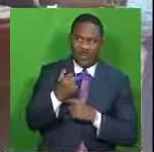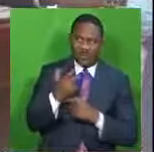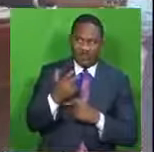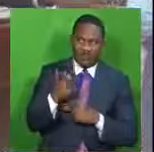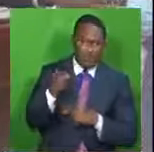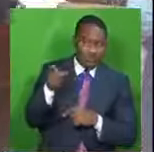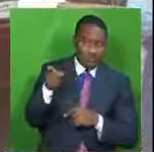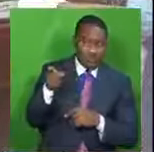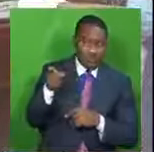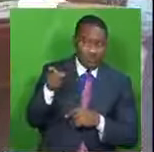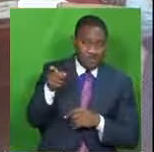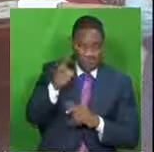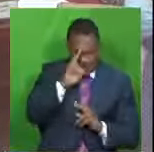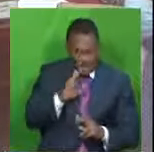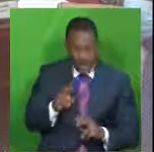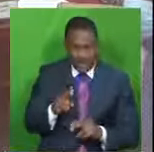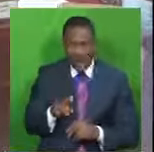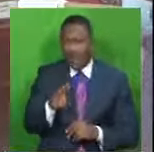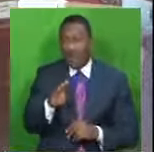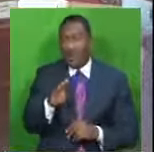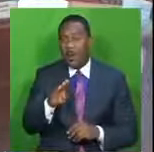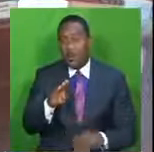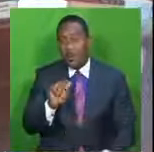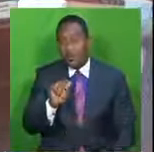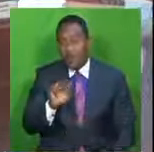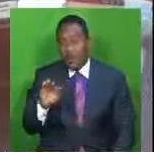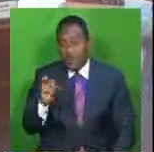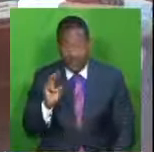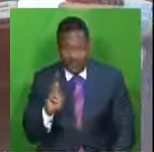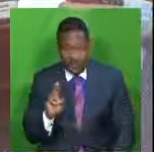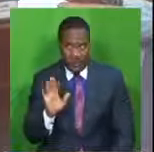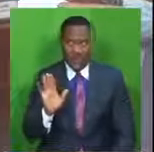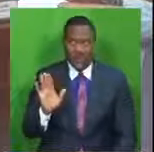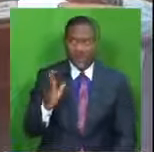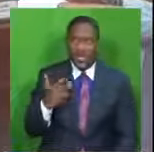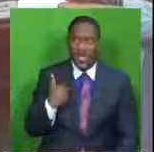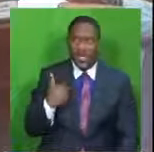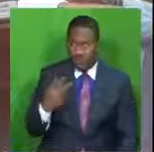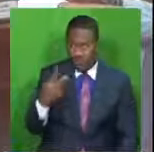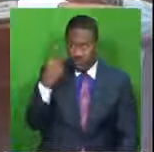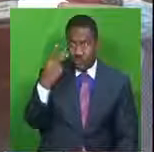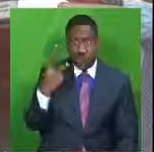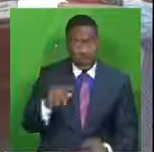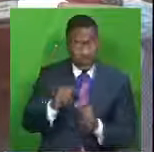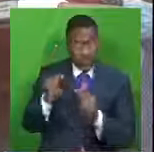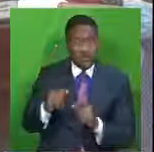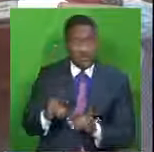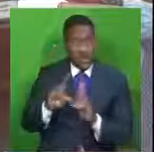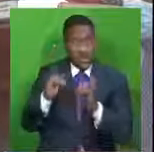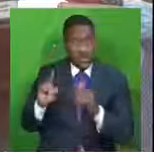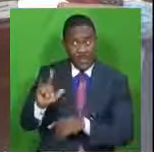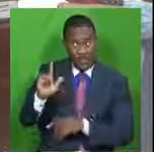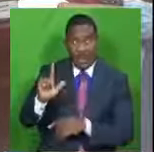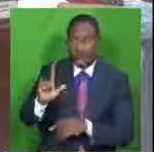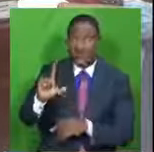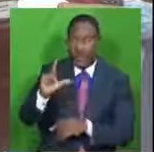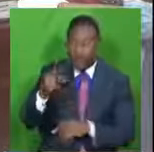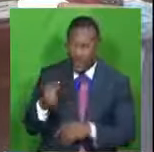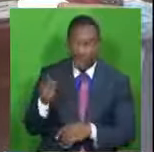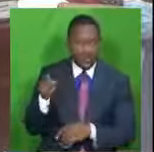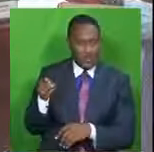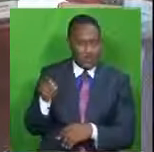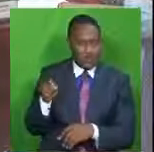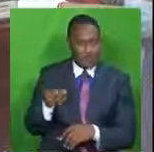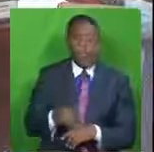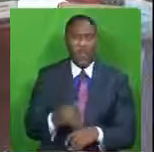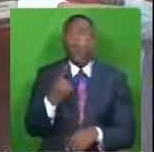Honorable Bafuewa. He has two of those clubs at Division 1 level. Mr. Speaker, to finance a football